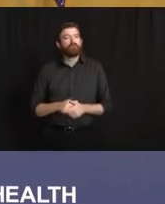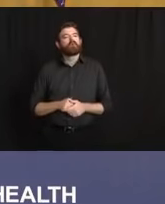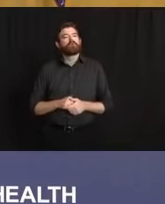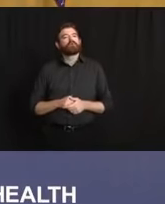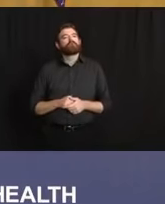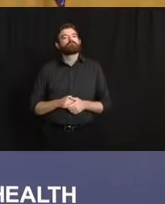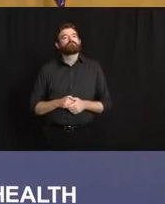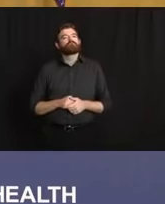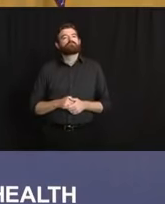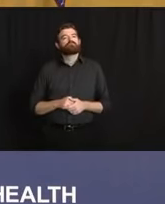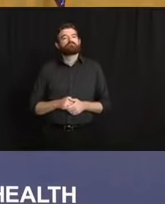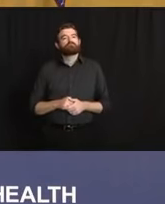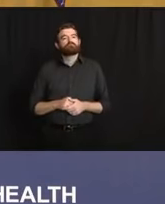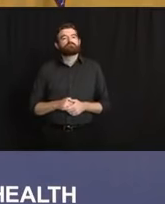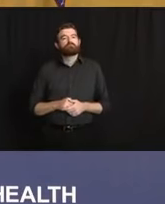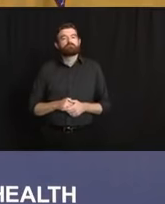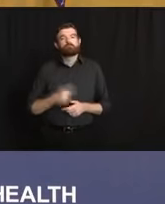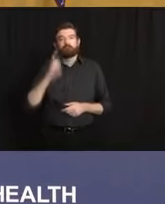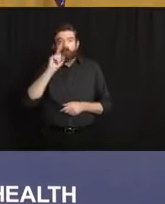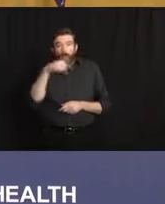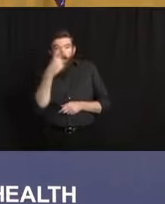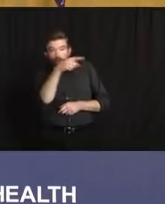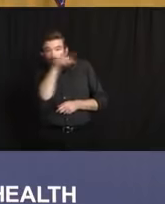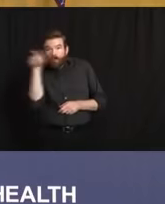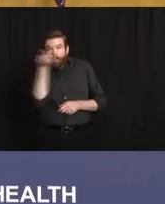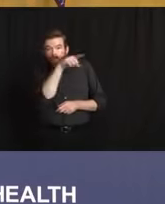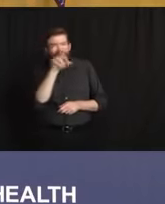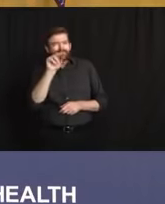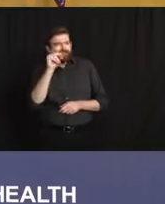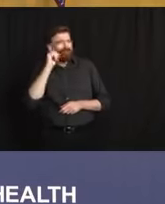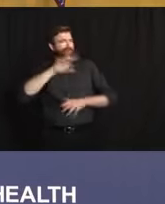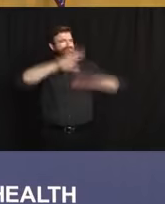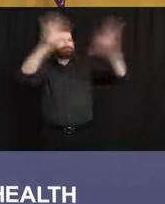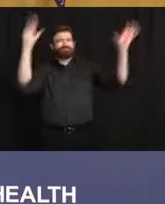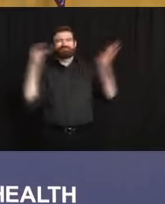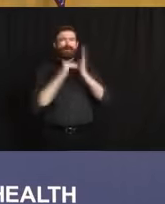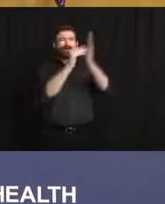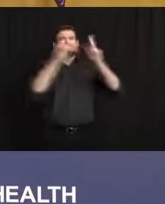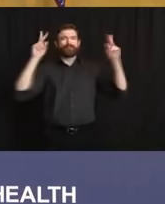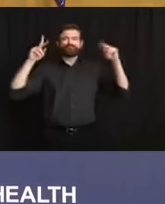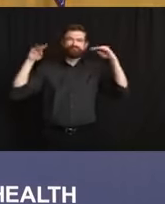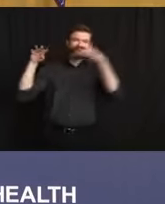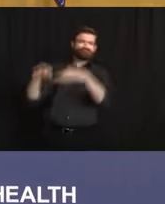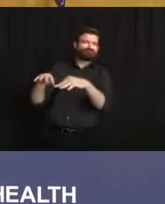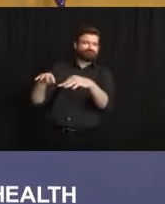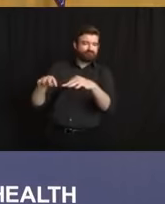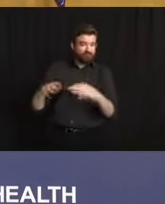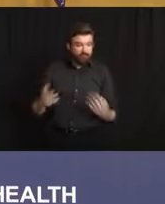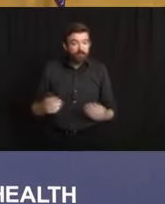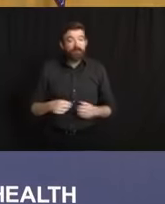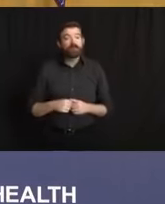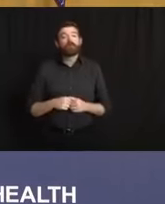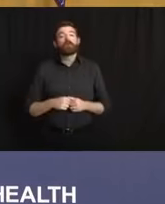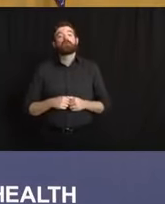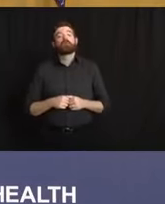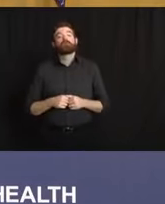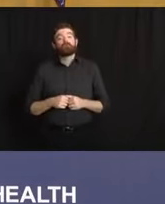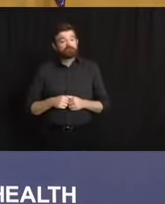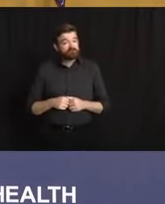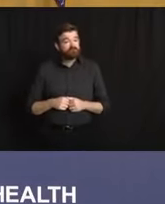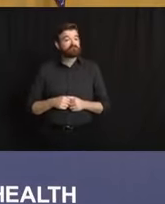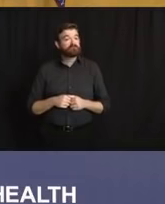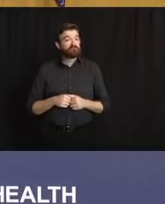to be millions of people who watch us. And if we've got important messages, particularly as we continue to go through stage 2 and then